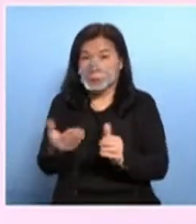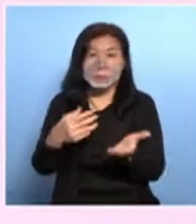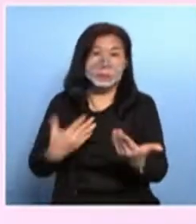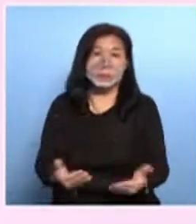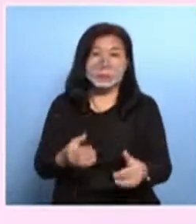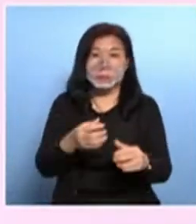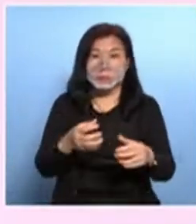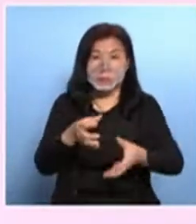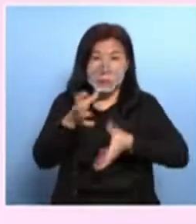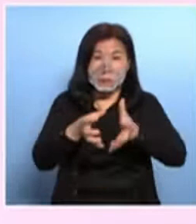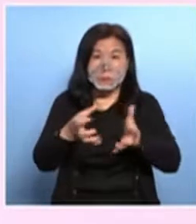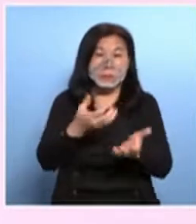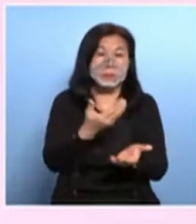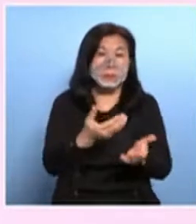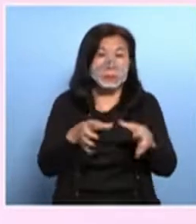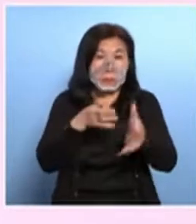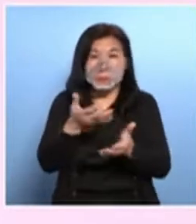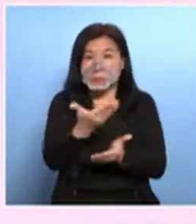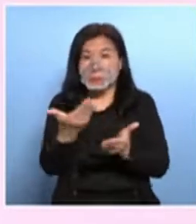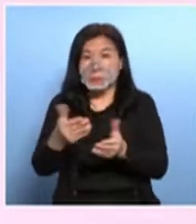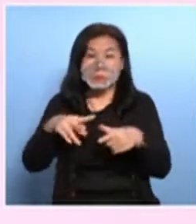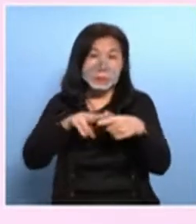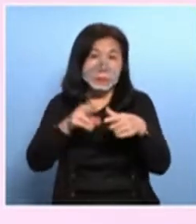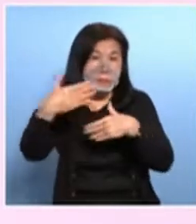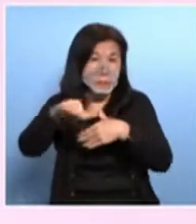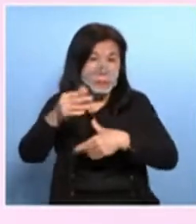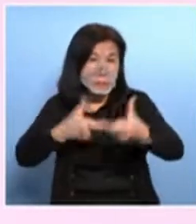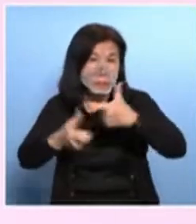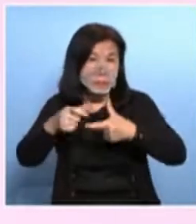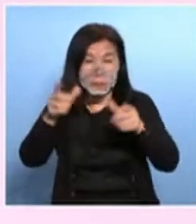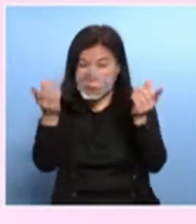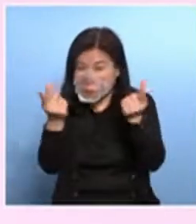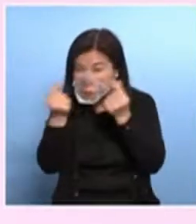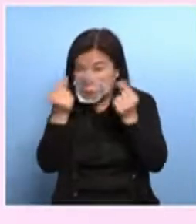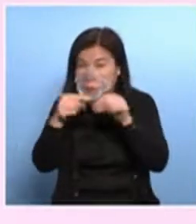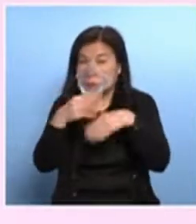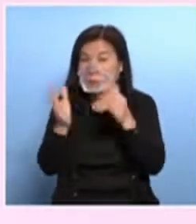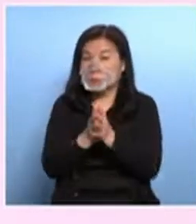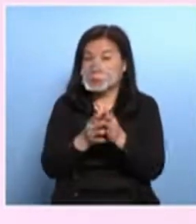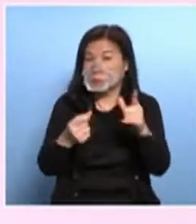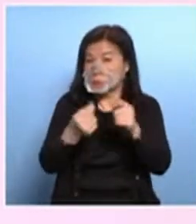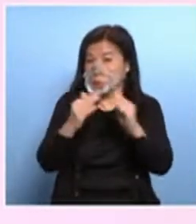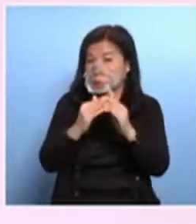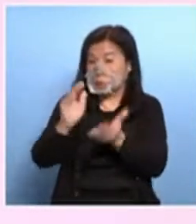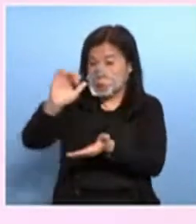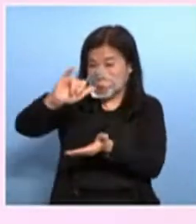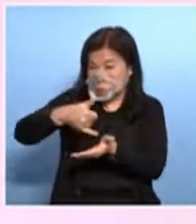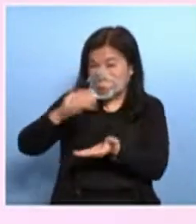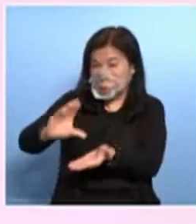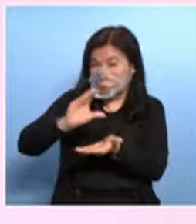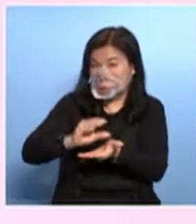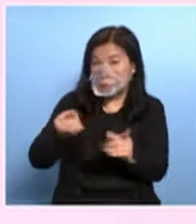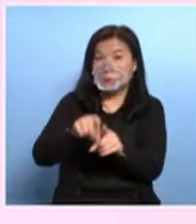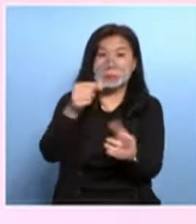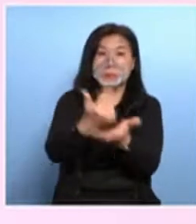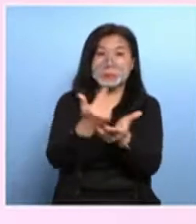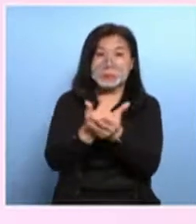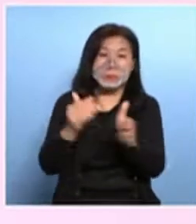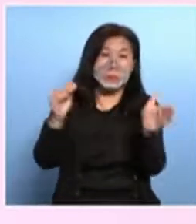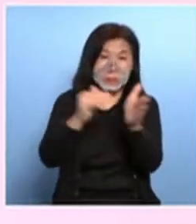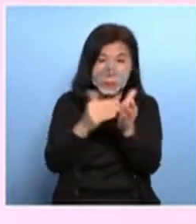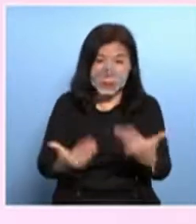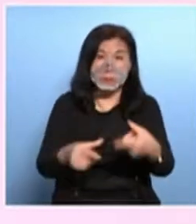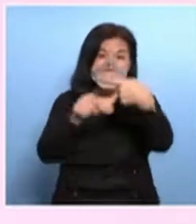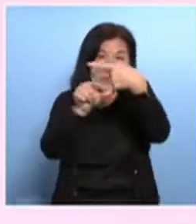also organize a number of events to introduce Hong Kong products and services to the mainland market. Convention and exhibition activities are crucial for developing Hong